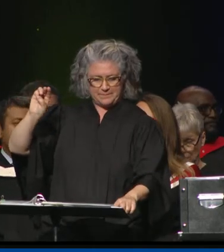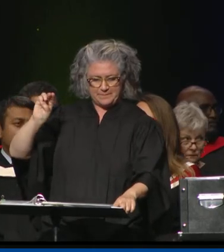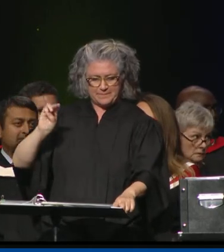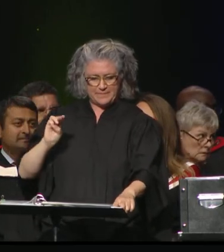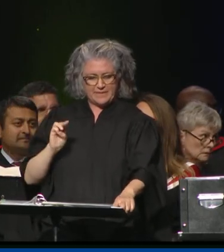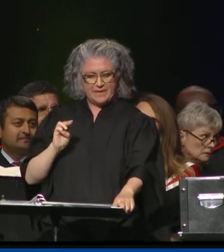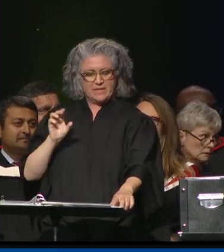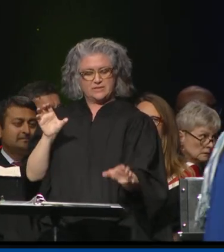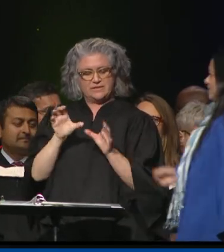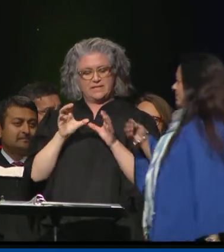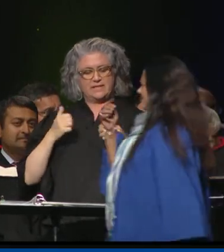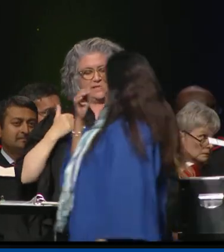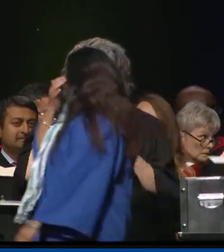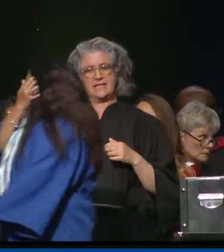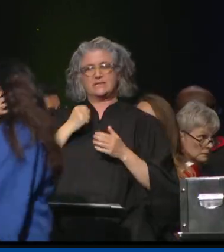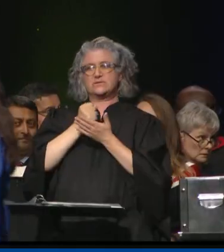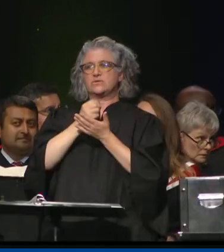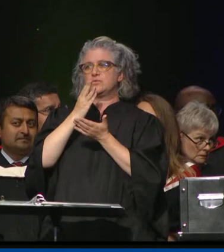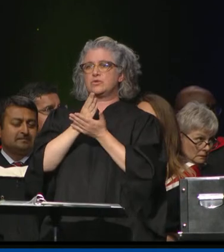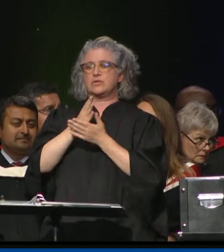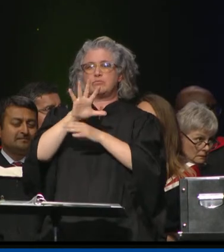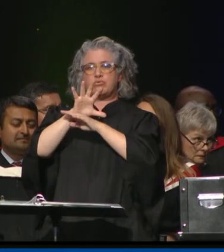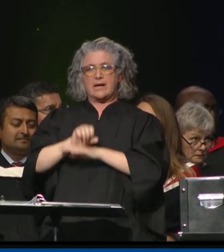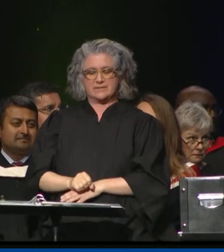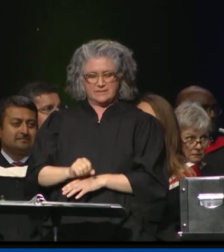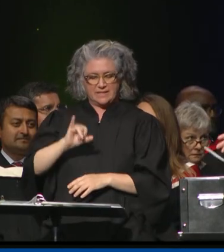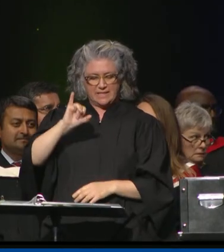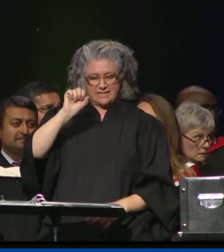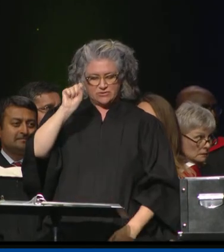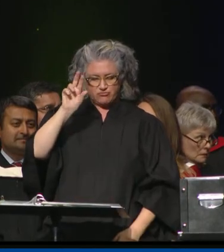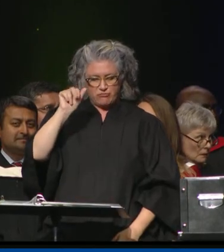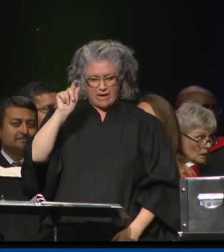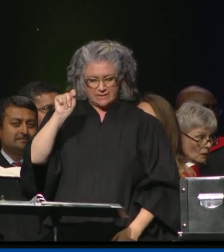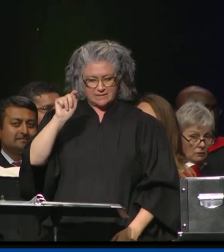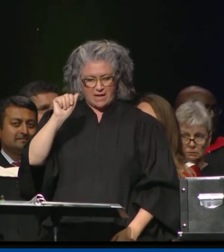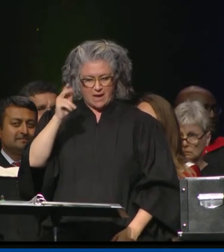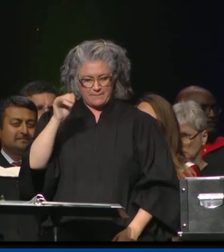Certificate in Canadian Social Work Practice, Israt Ahmed.